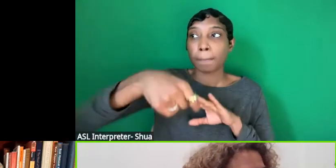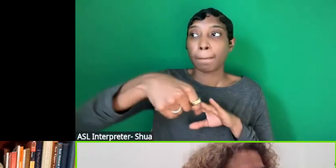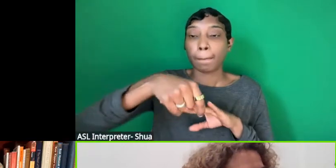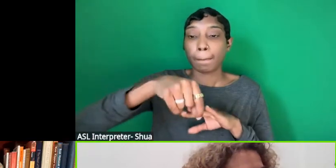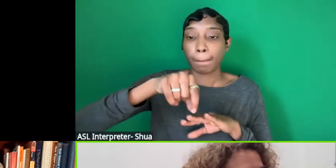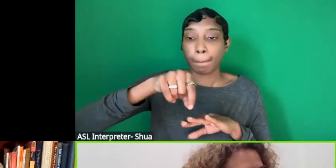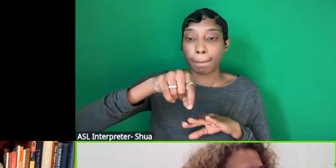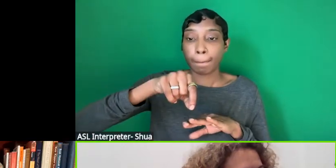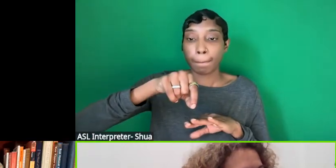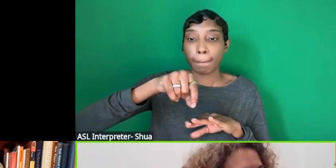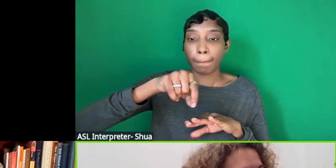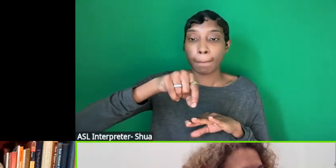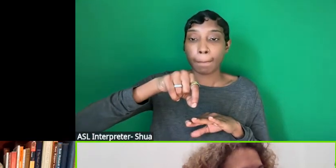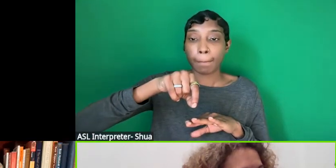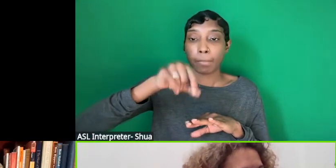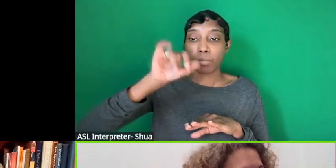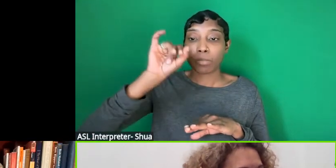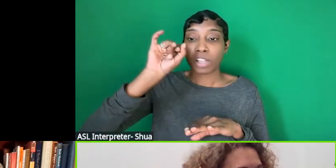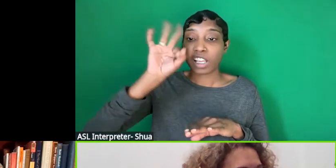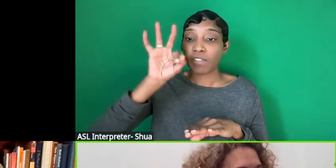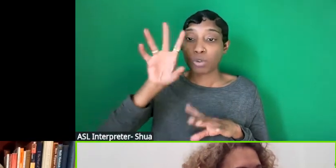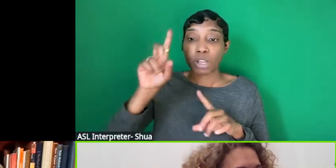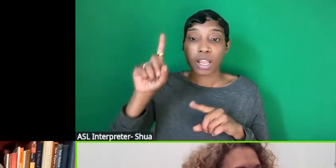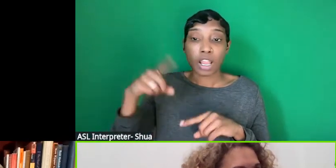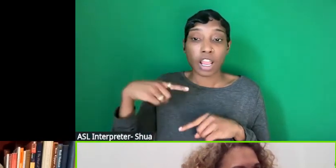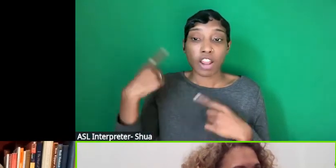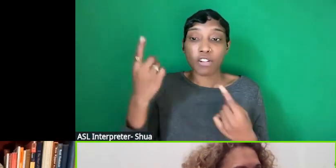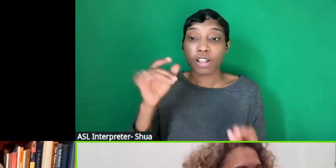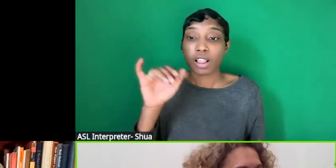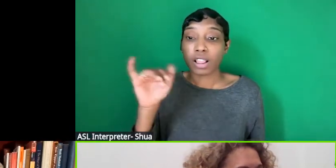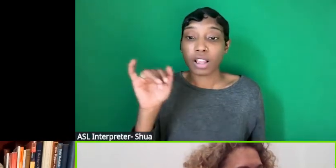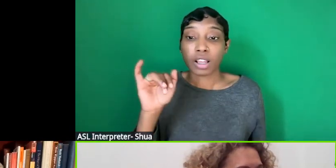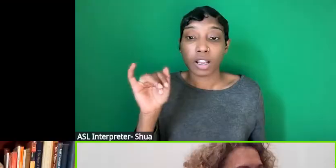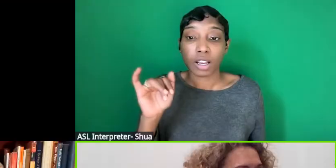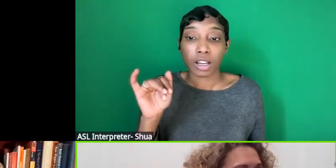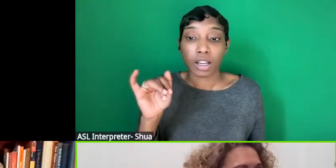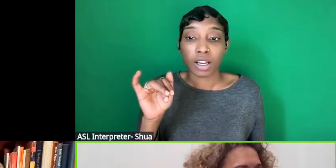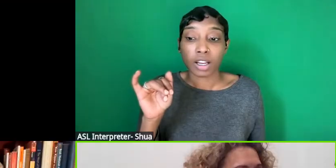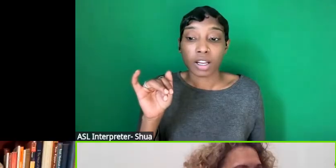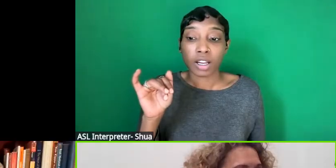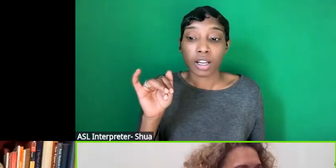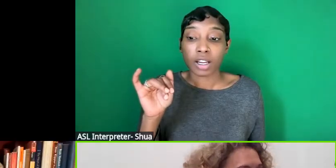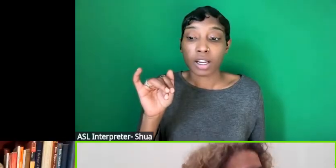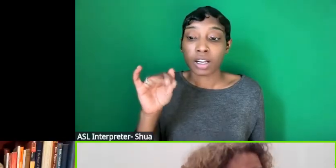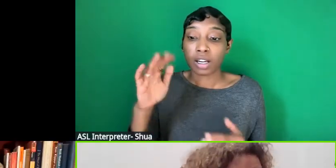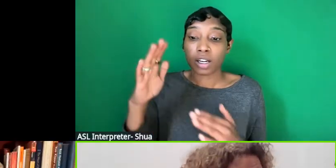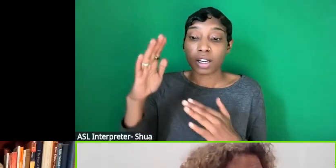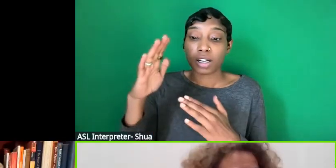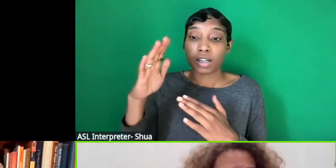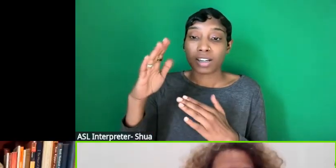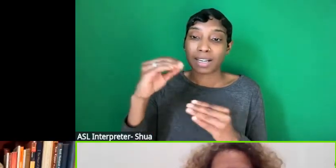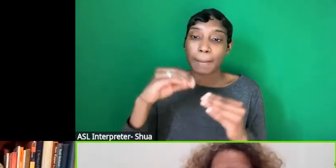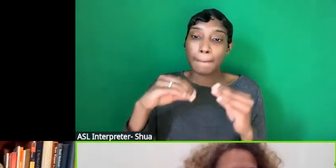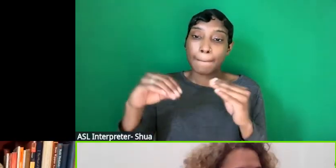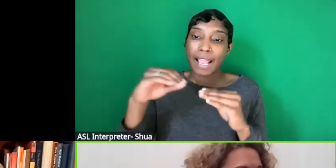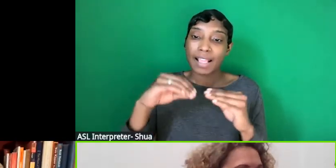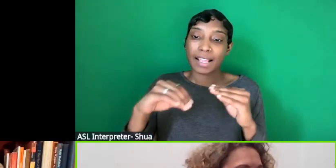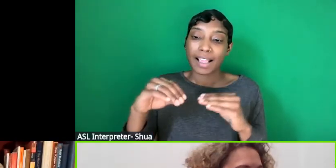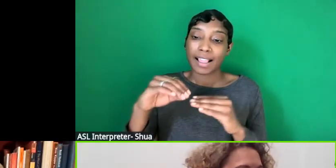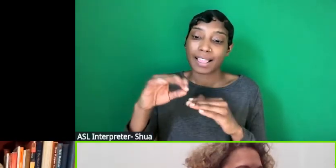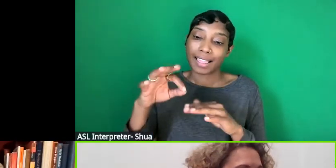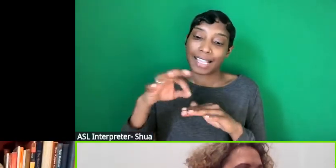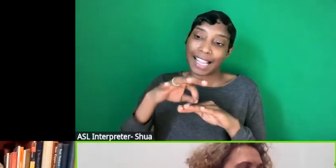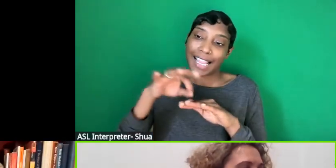So if you've ever like peeled a packing label off of a box, this is kind of the experience you're having right